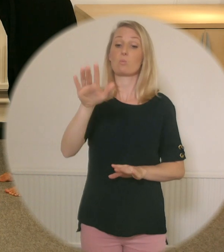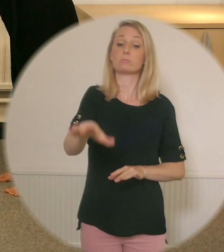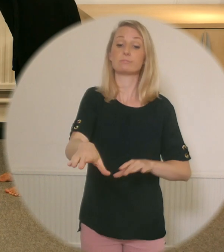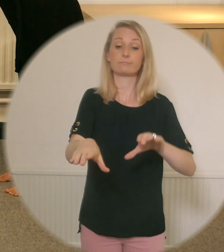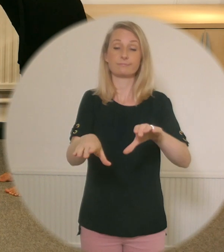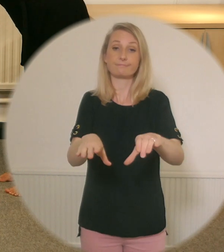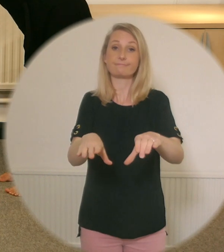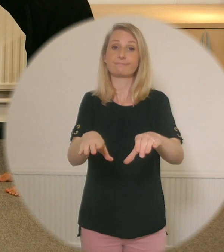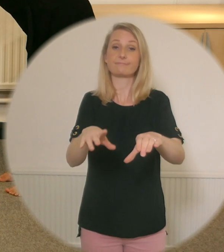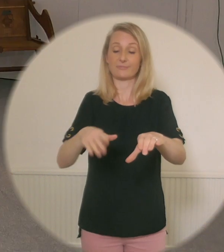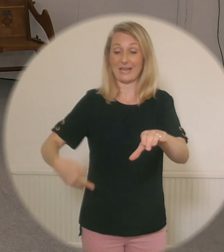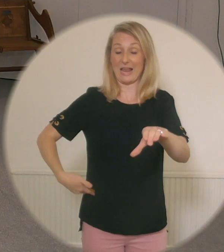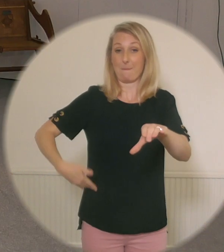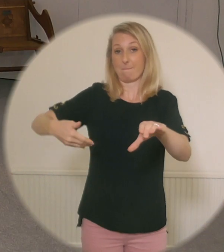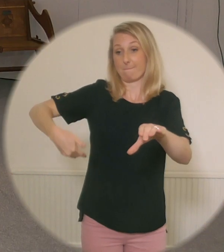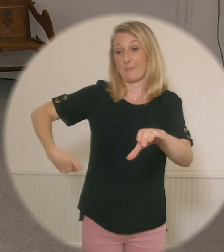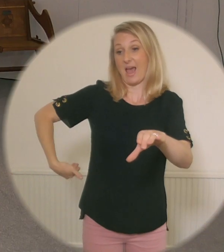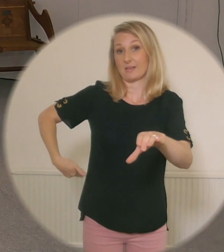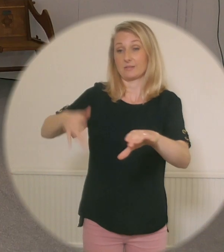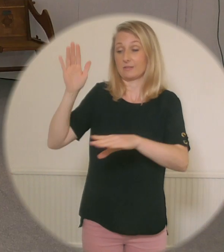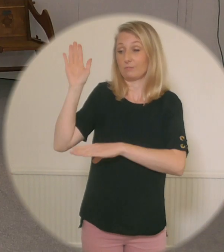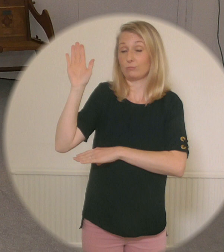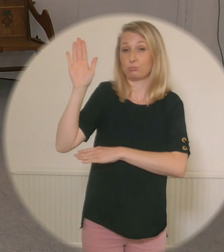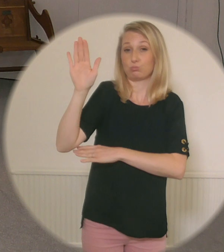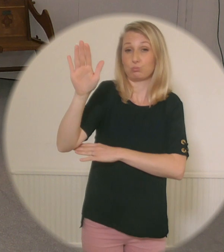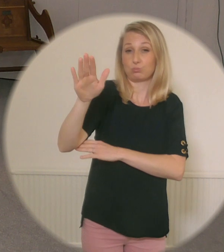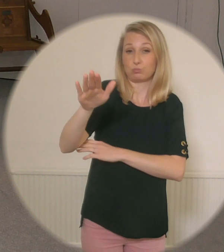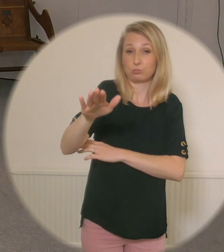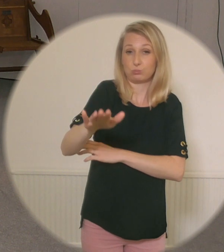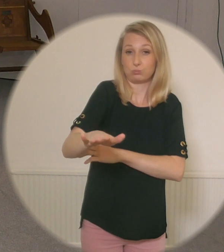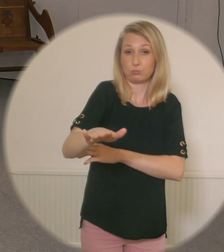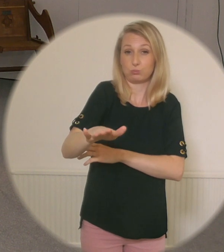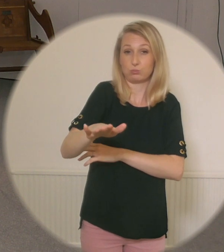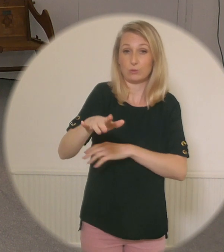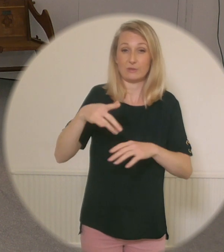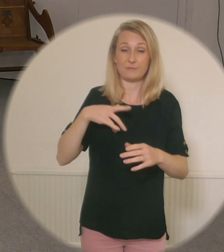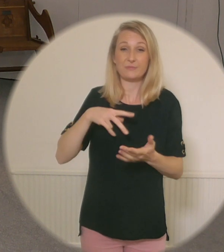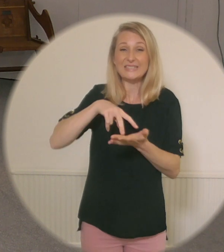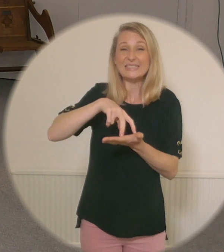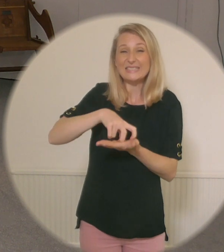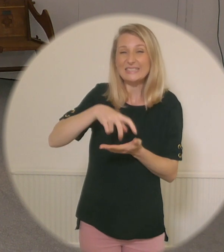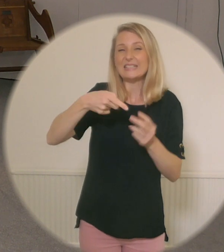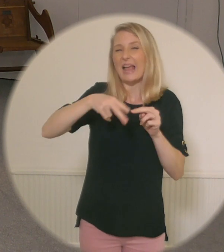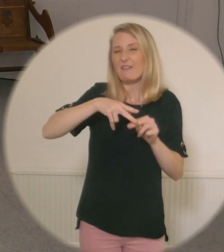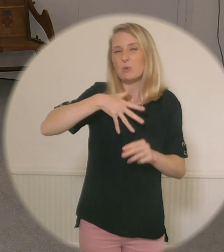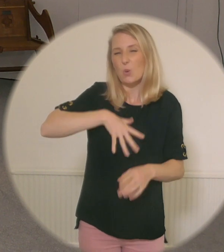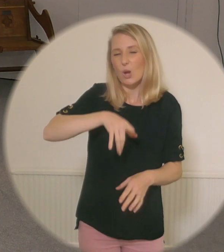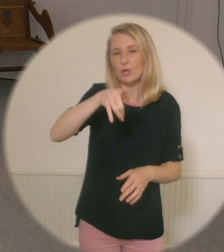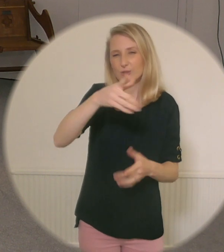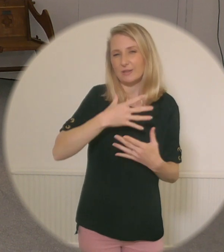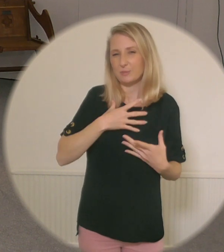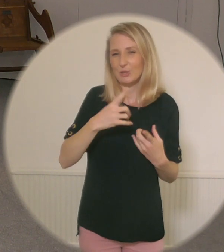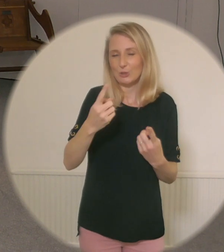take your hips back, bend your elbows, stretching forward. Bend the knees if that feels better for you today.